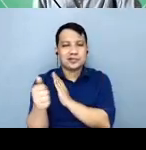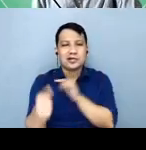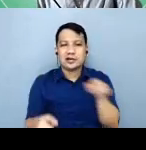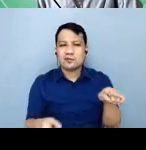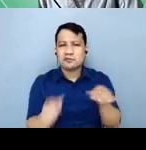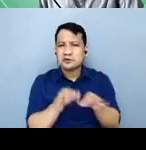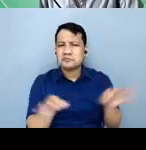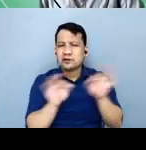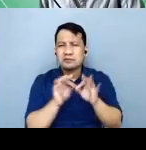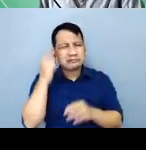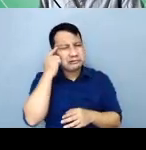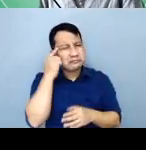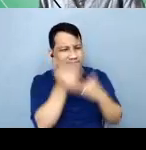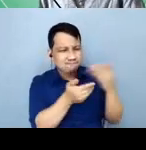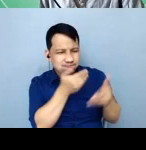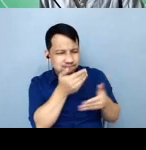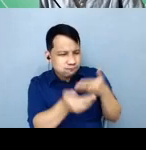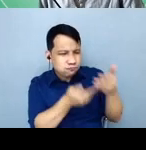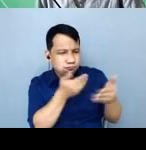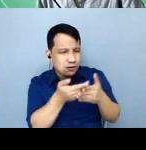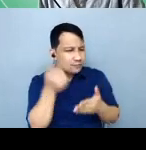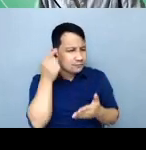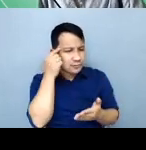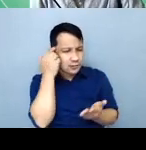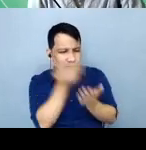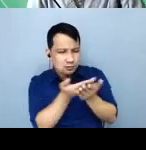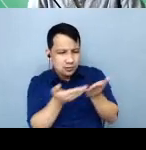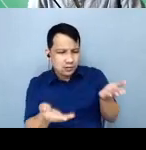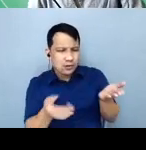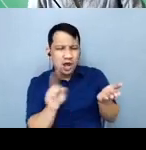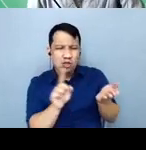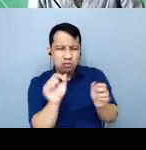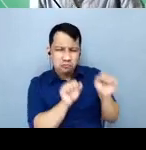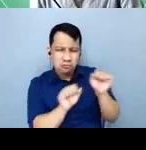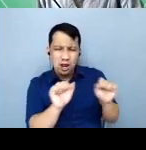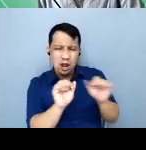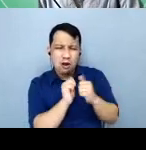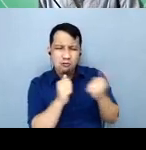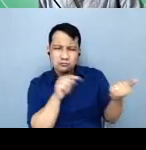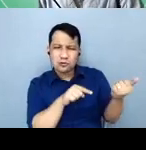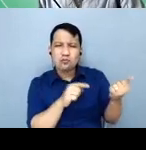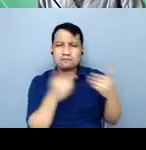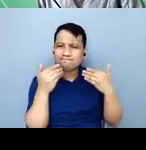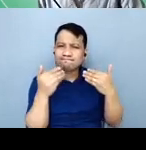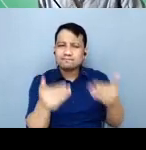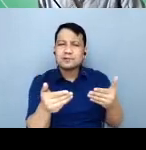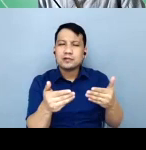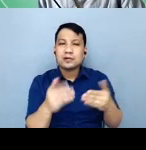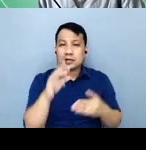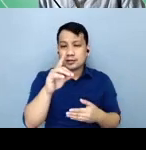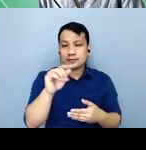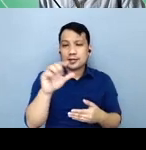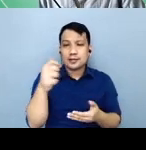of the processes. It's an understanding of the materials, the science that goes behind it. Because again, sustainability is a